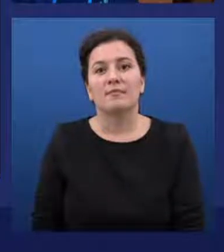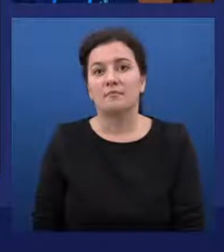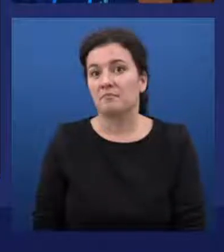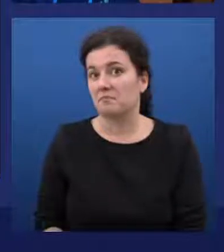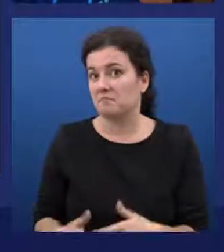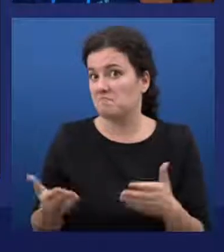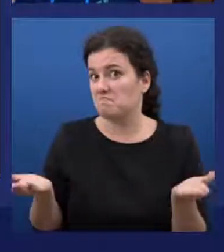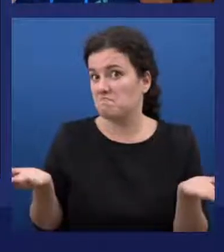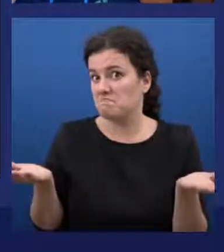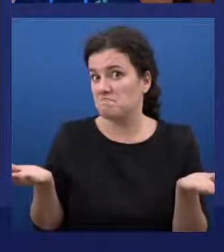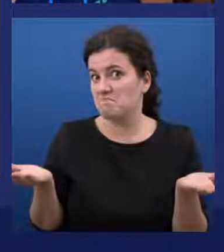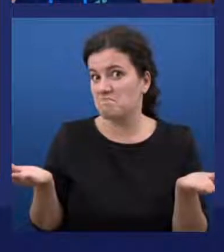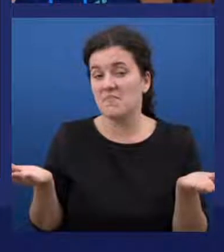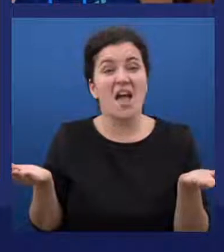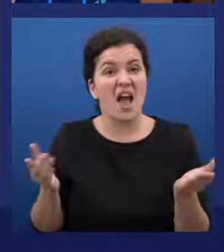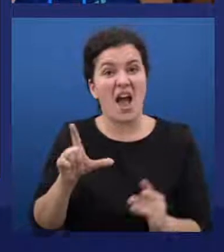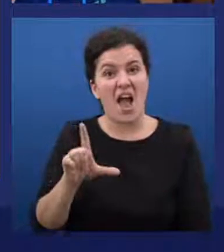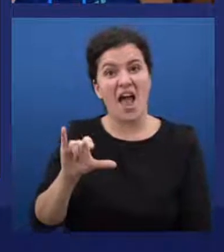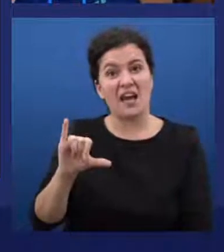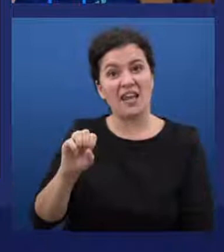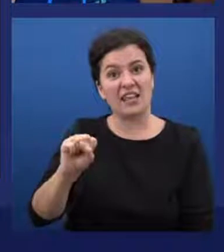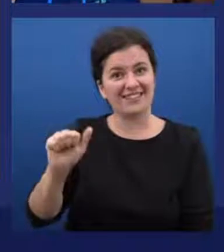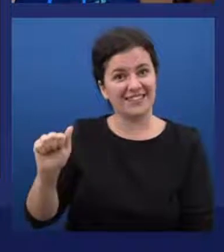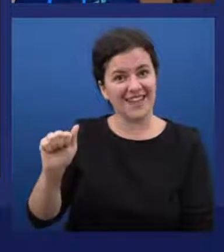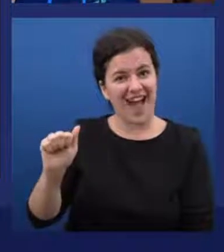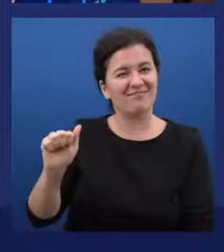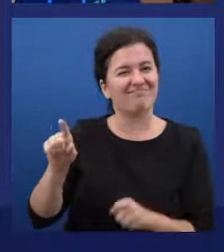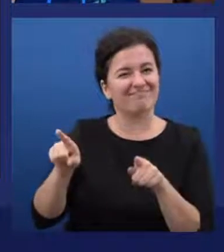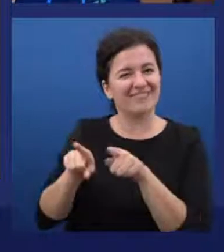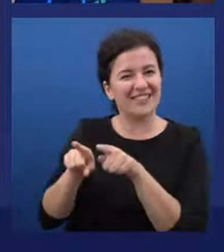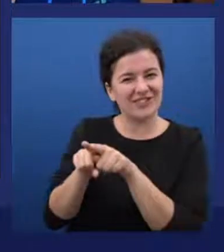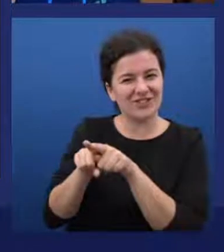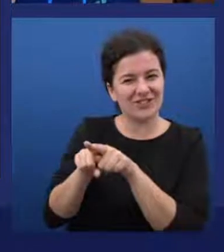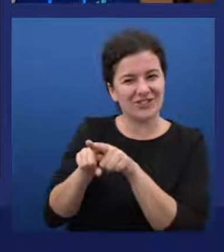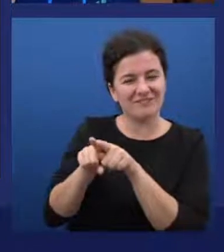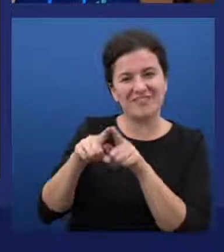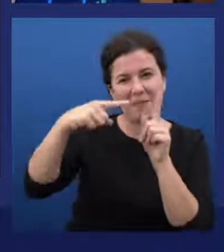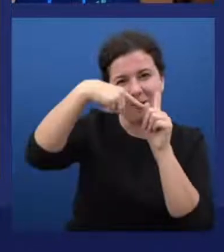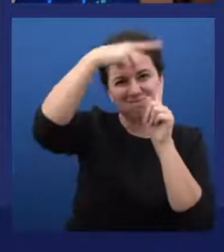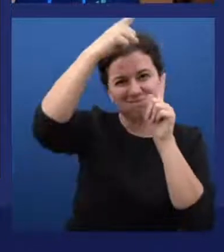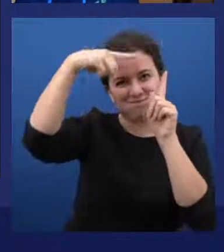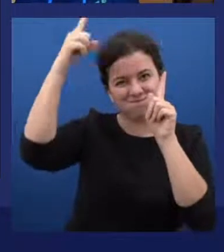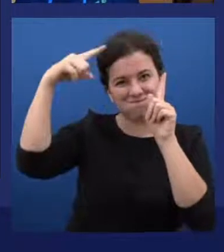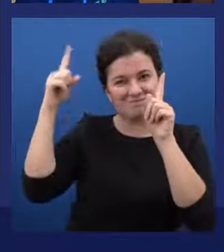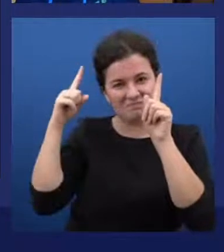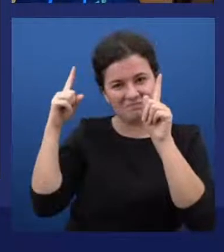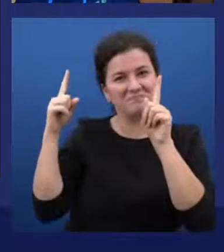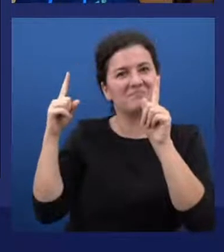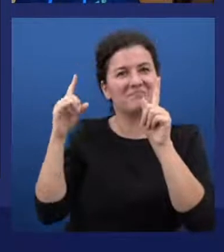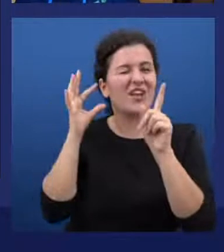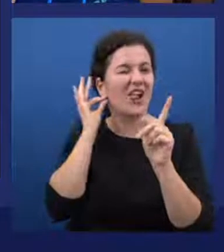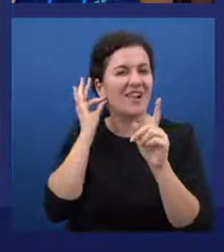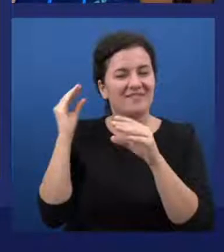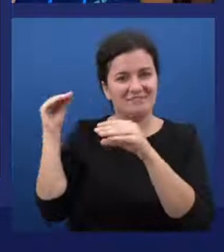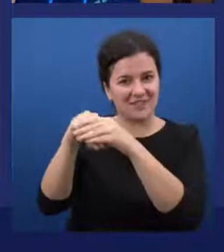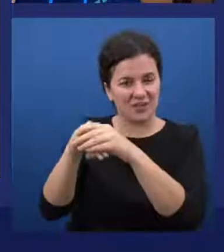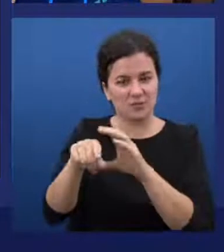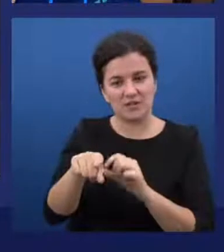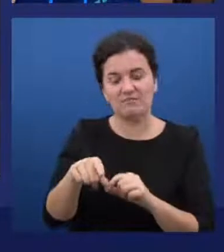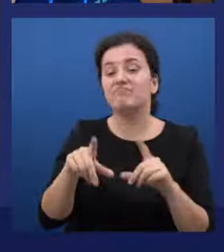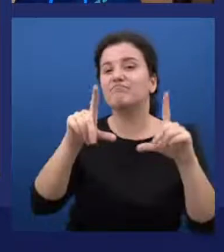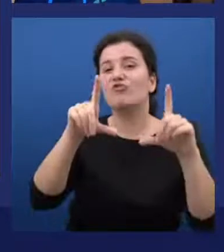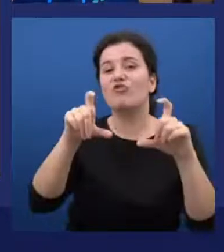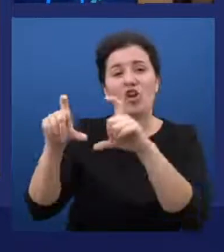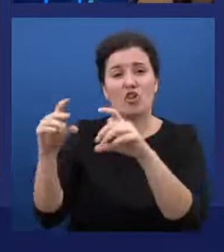do Lisa Simpson, for example. Fantastic. Right, oops. I have to include her. And you just add